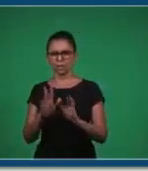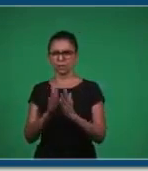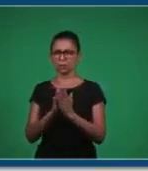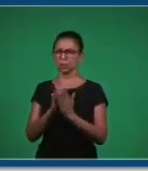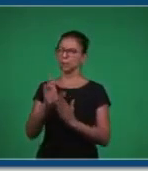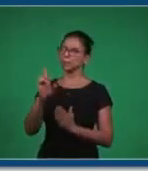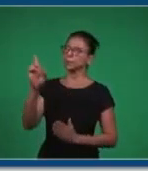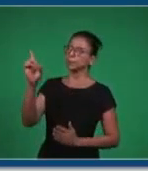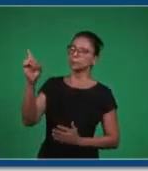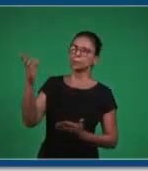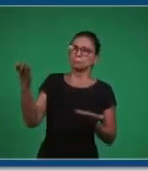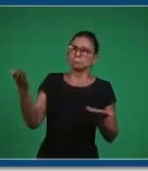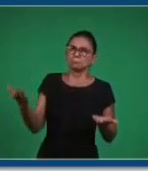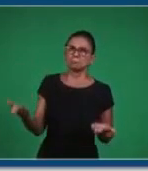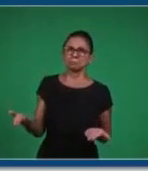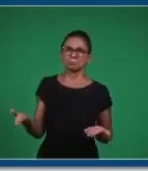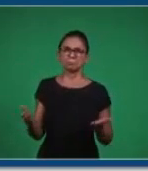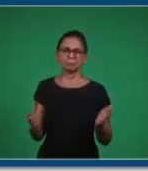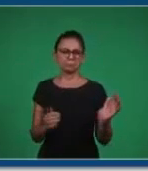teaching?